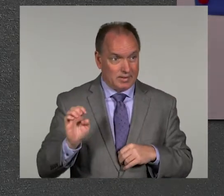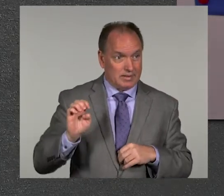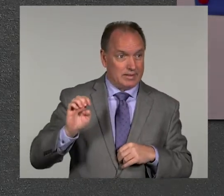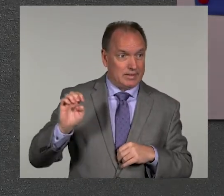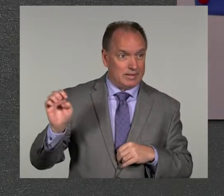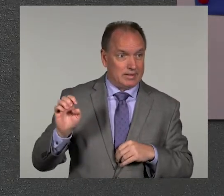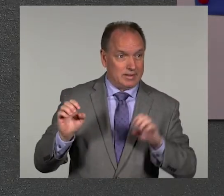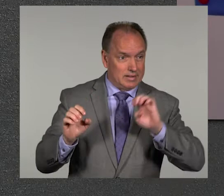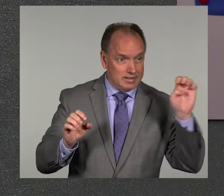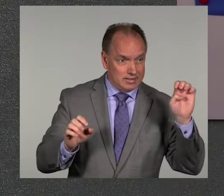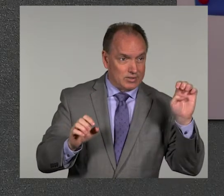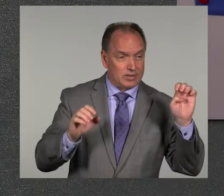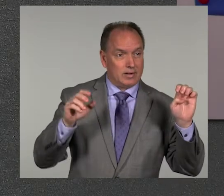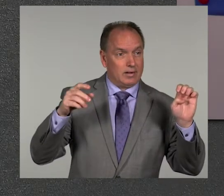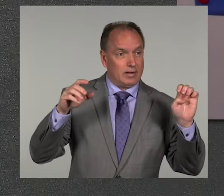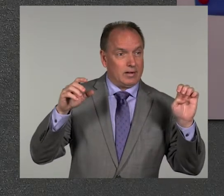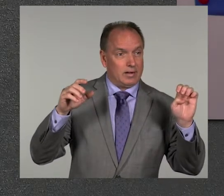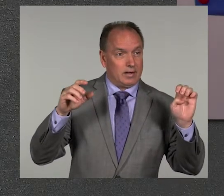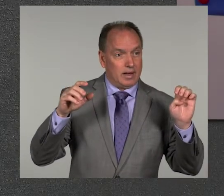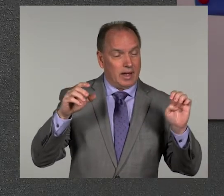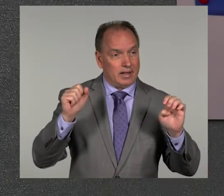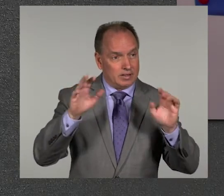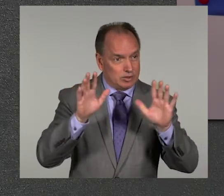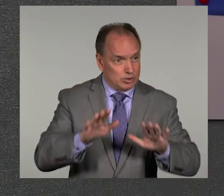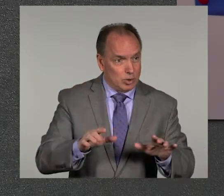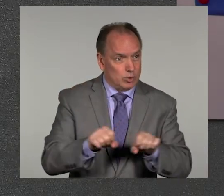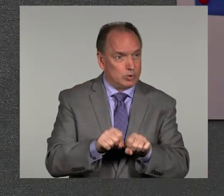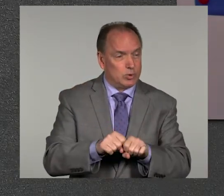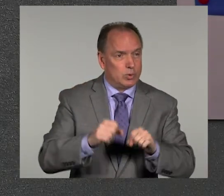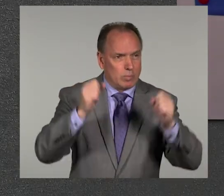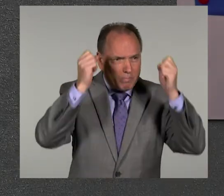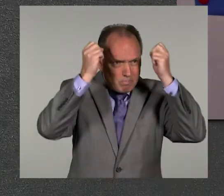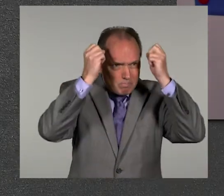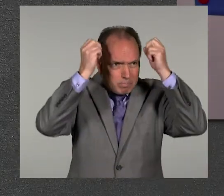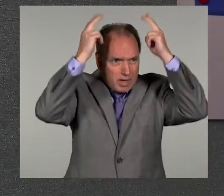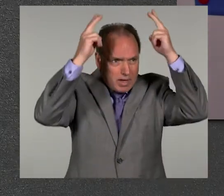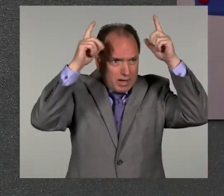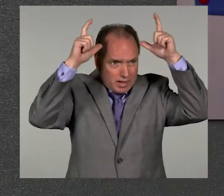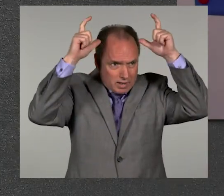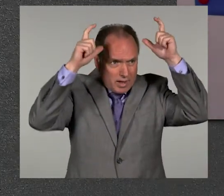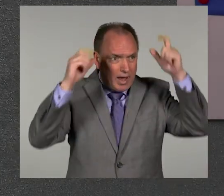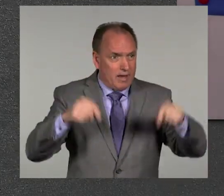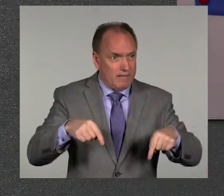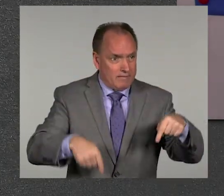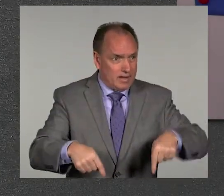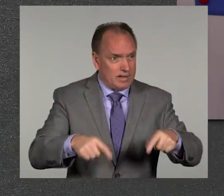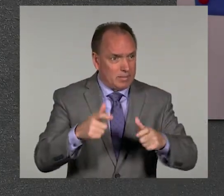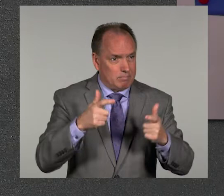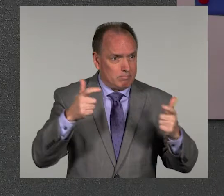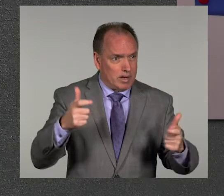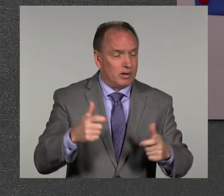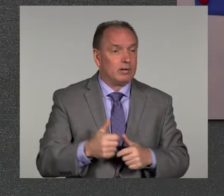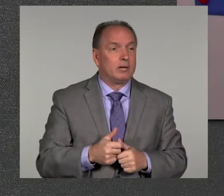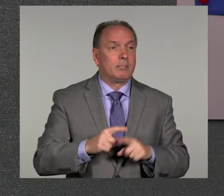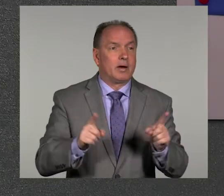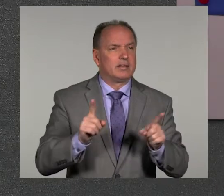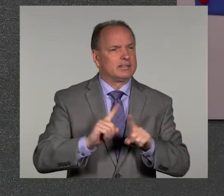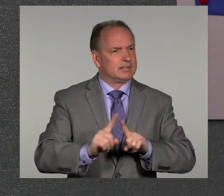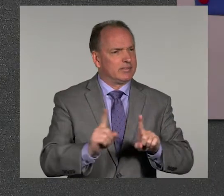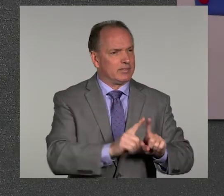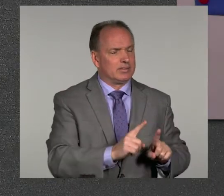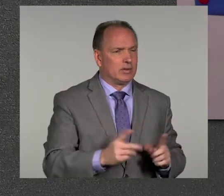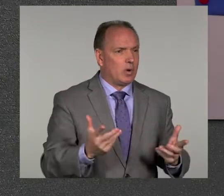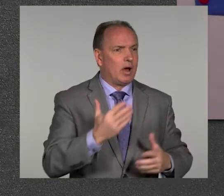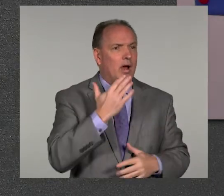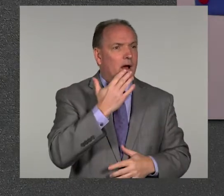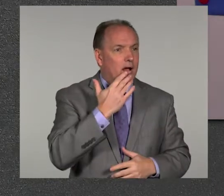the Eastern cottontail and the snowshoe hare is that their ears are bigger and their feet are bigger. Now the differences is